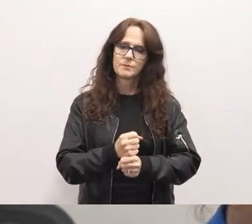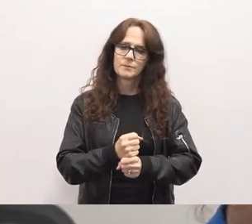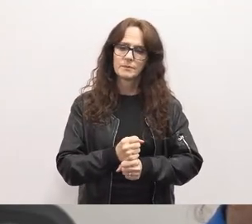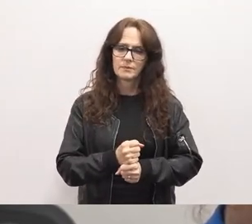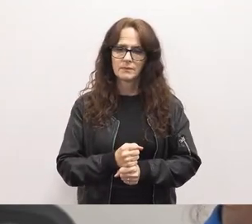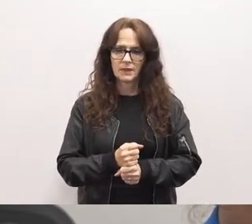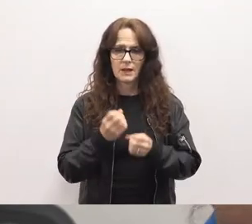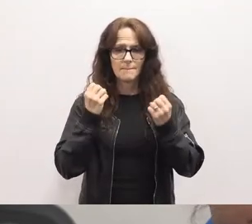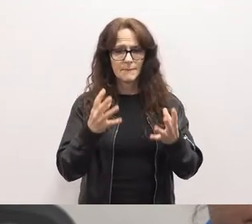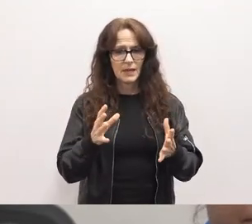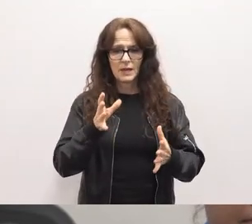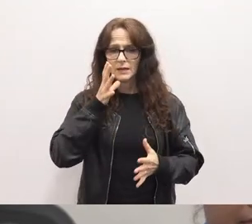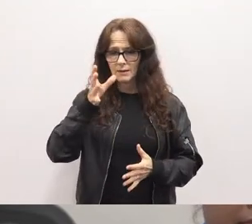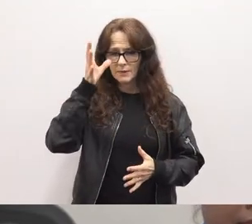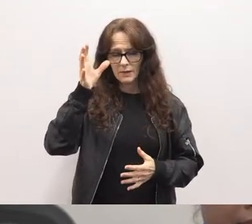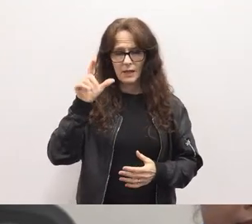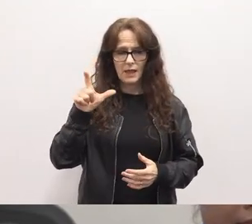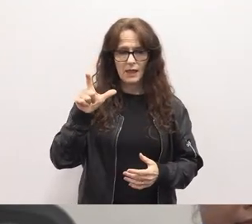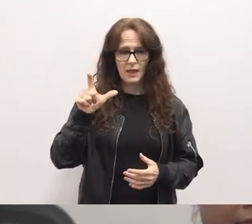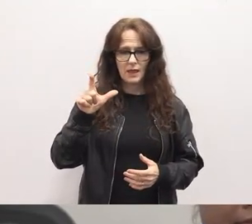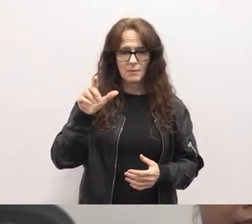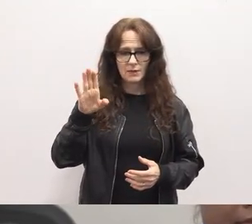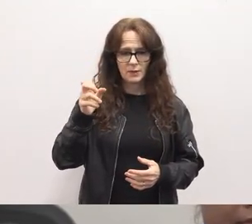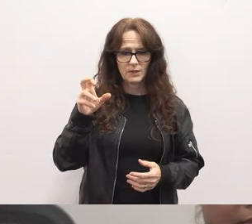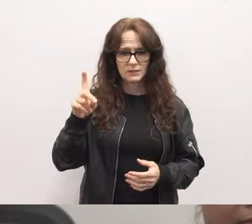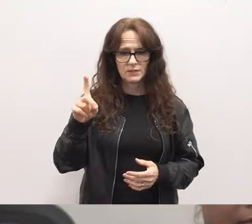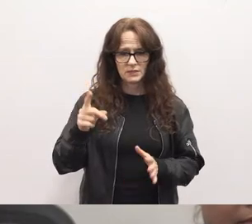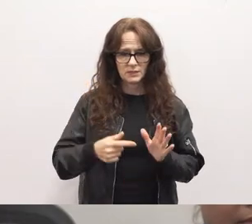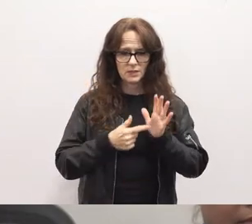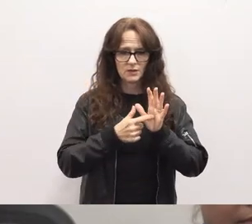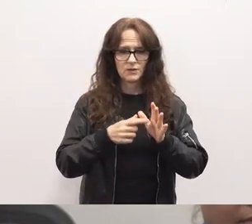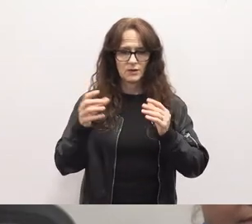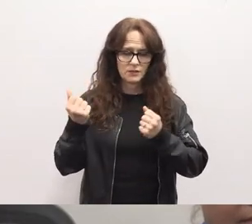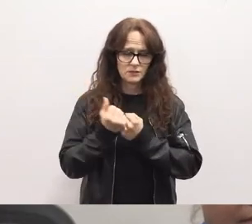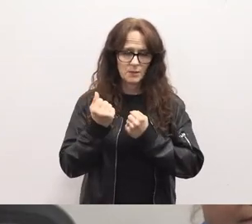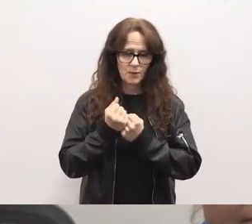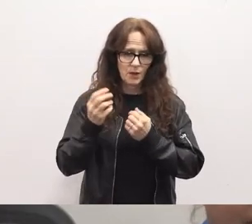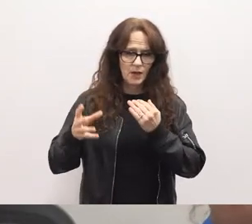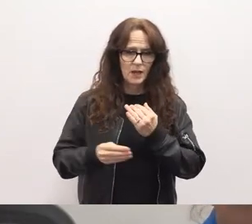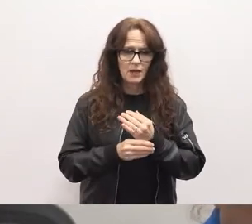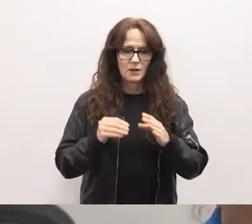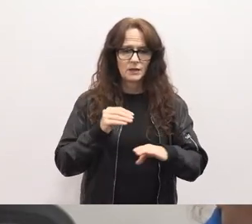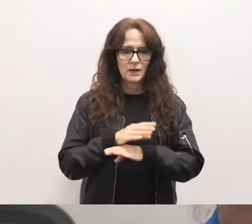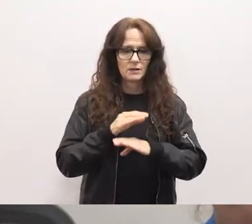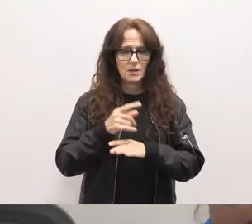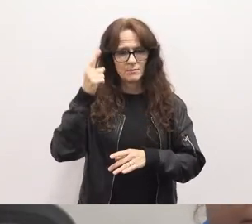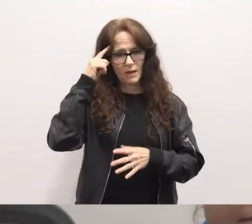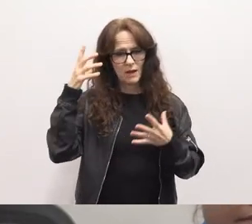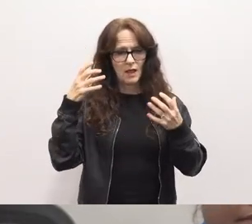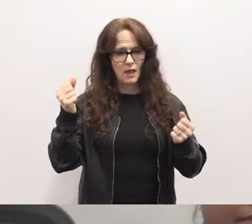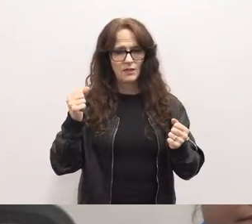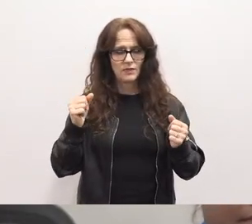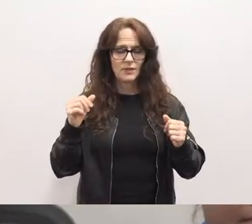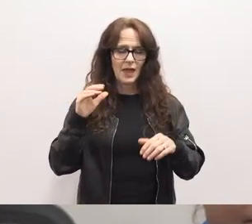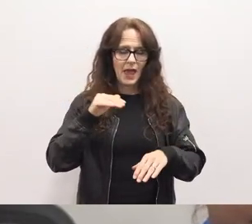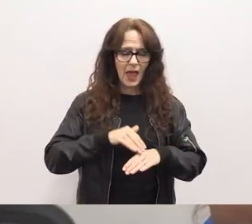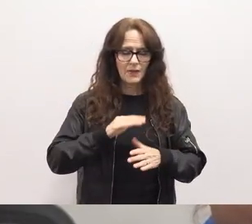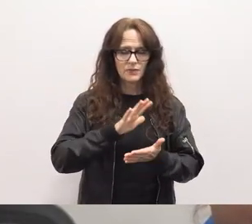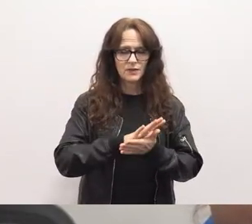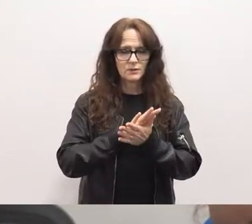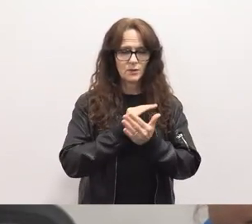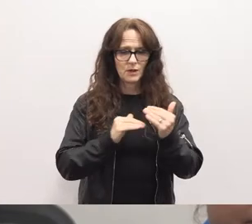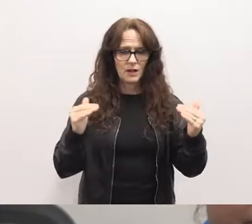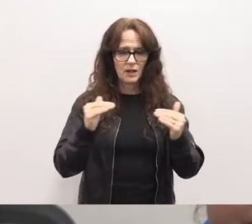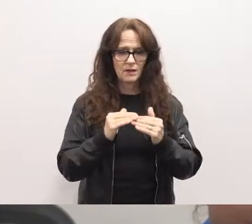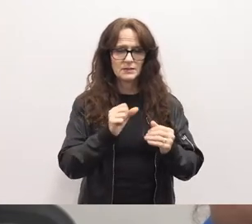There have been many parents and LBUSD staff indicating their support for additional counselors and mental health support at the site level. The staff